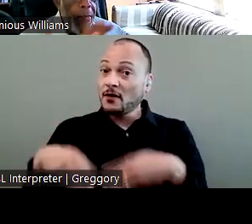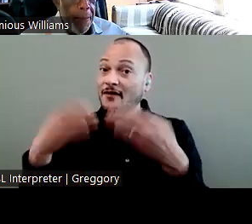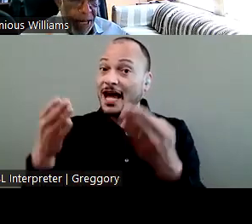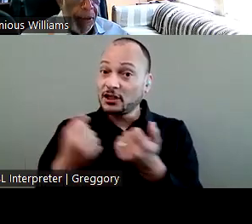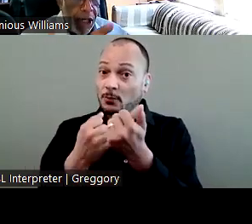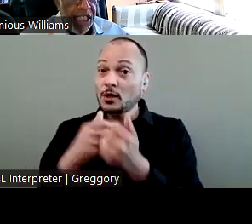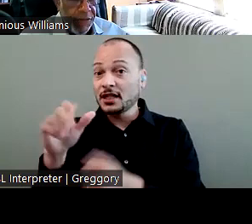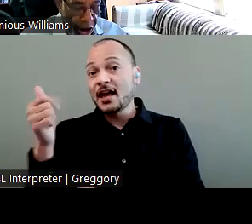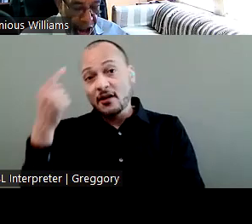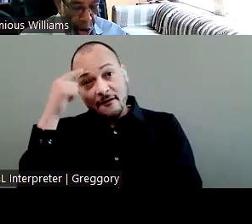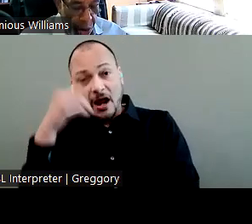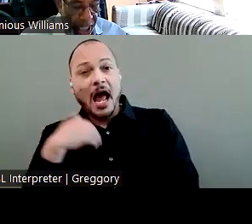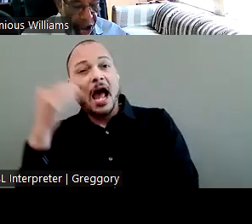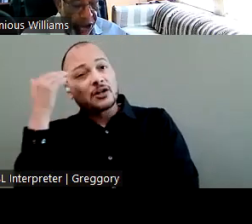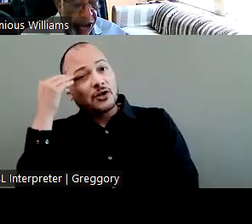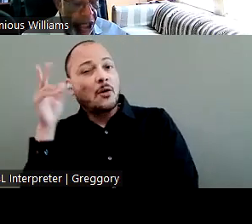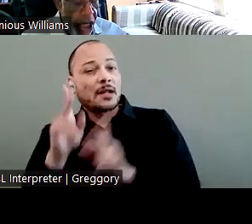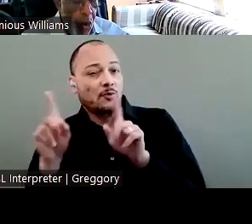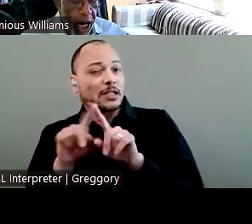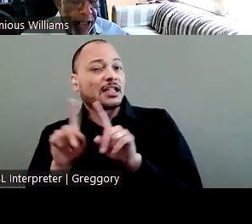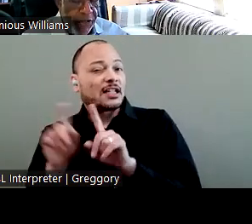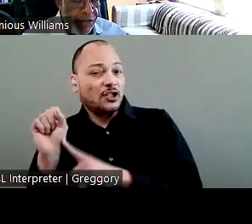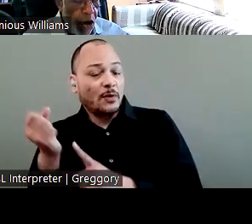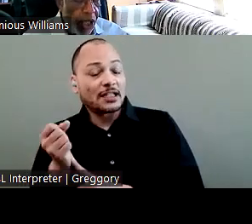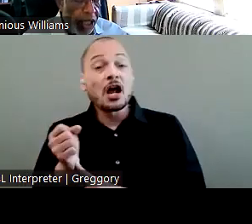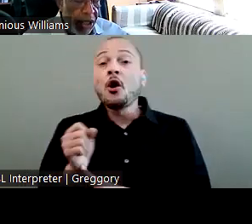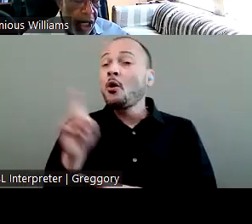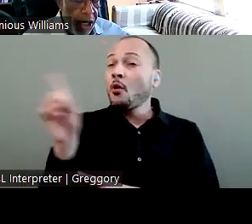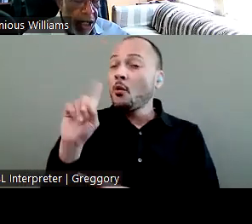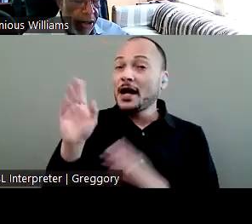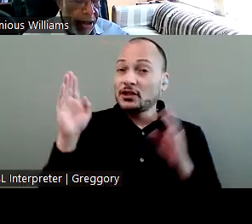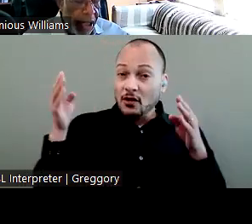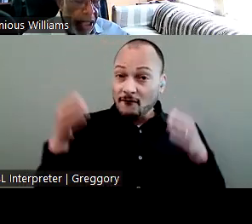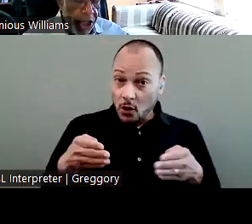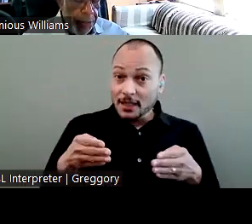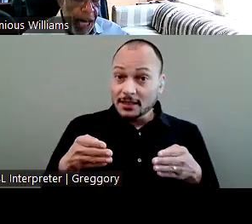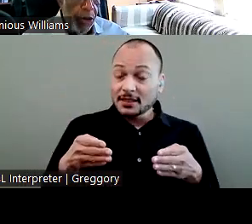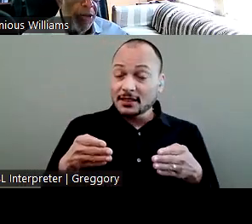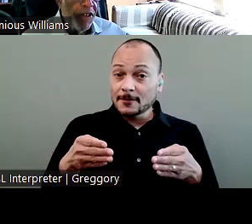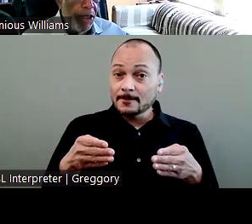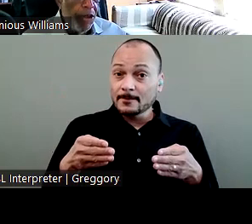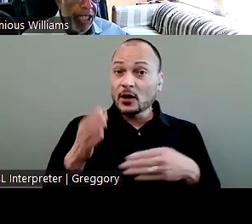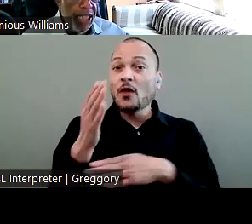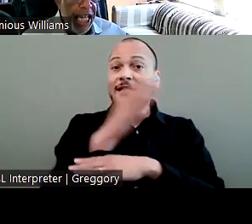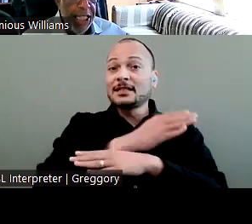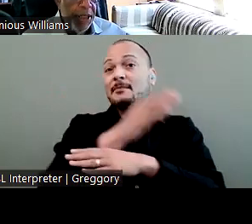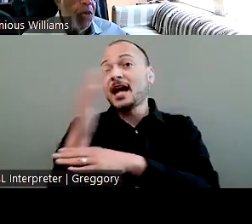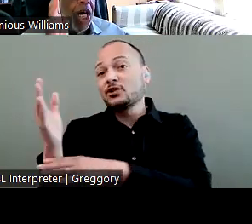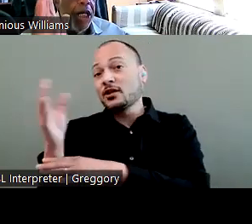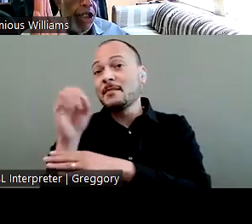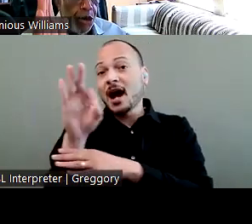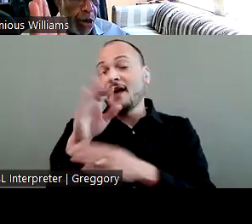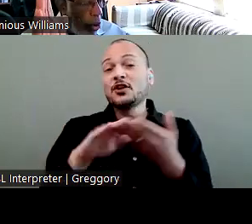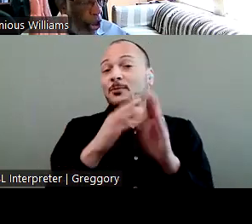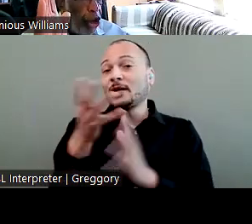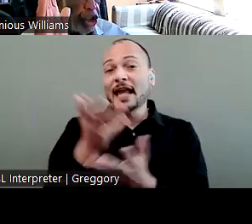know people are in different situations, where is the focus on the spectrum of community engagement? Where